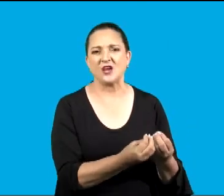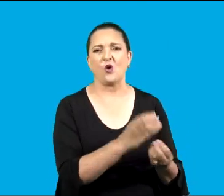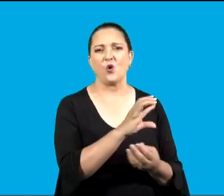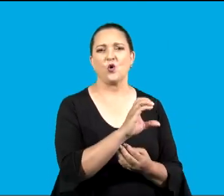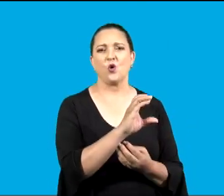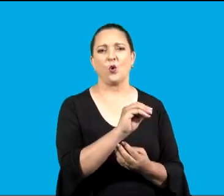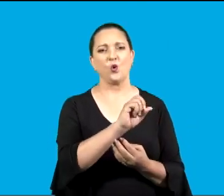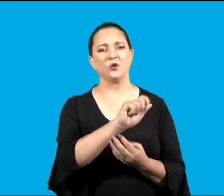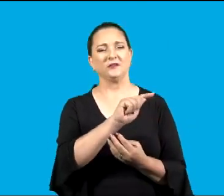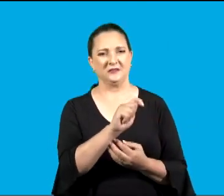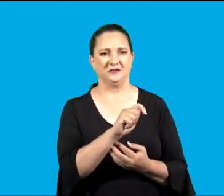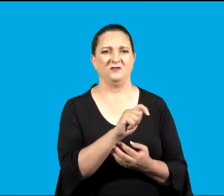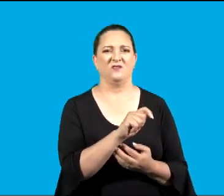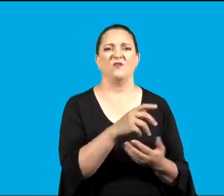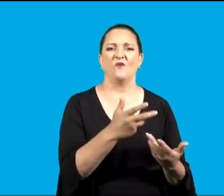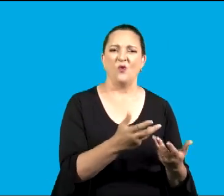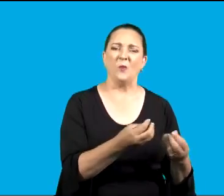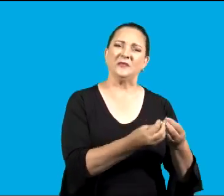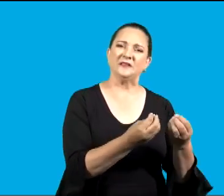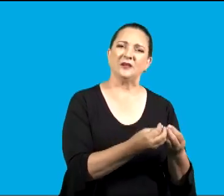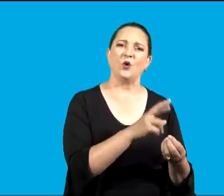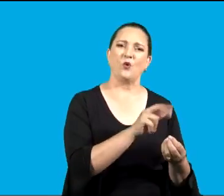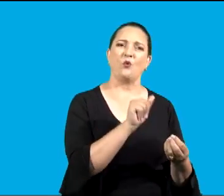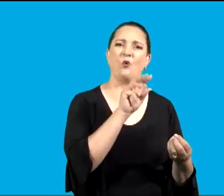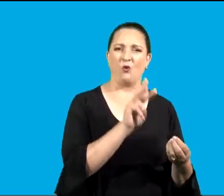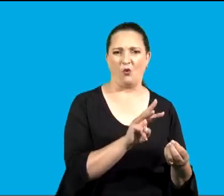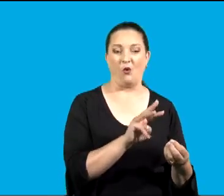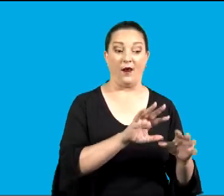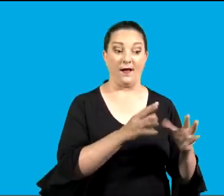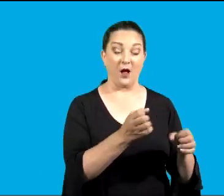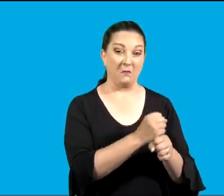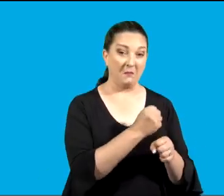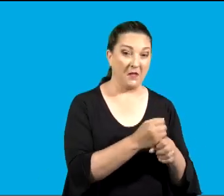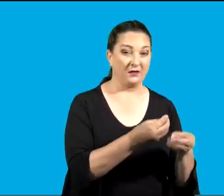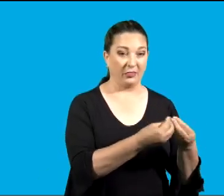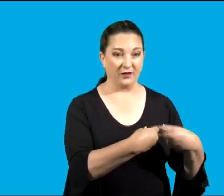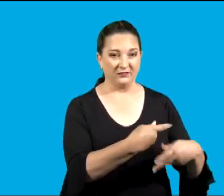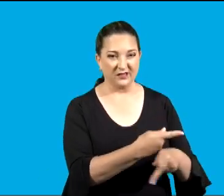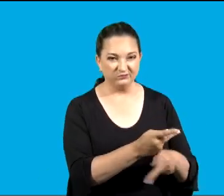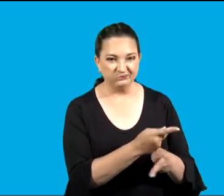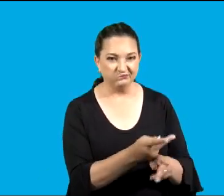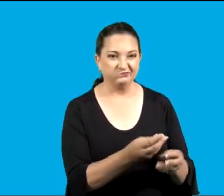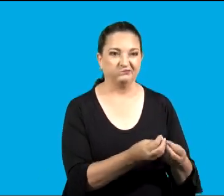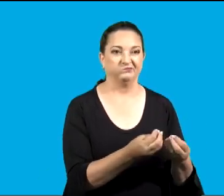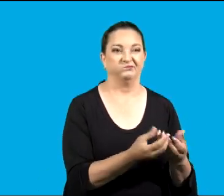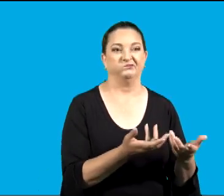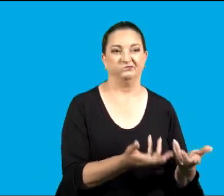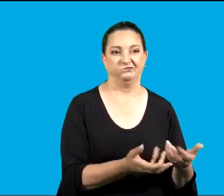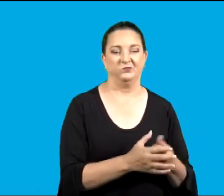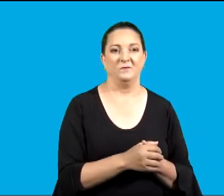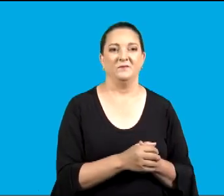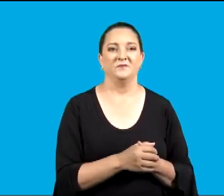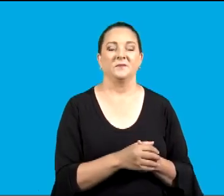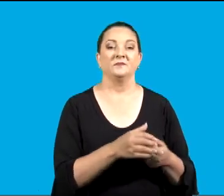cost? It is the cost of raw materials that is used in the production of goods. In grade 11, that concept